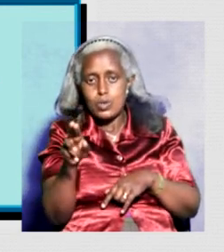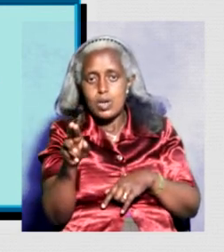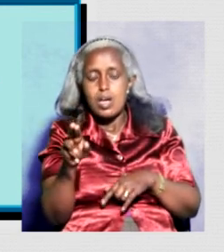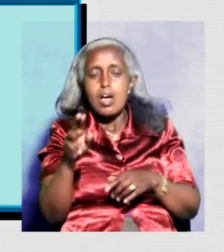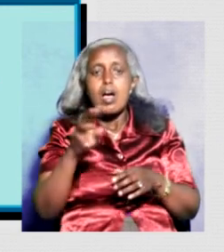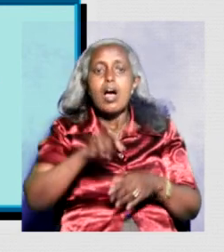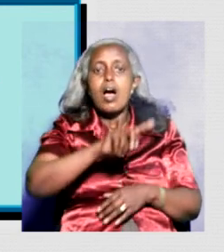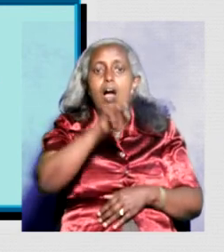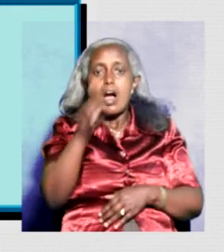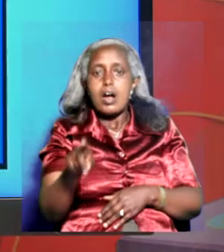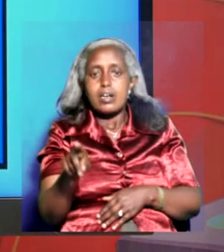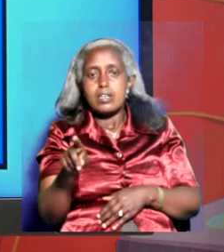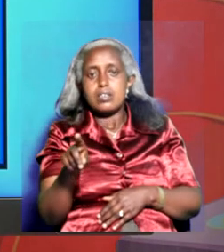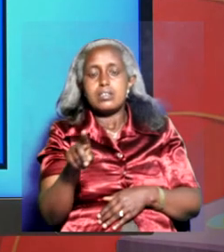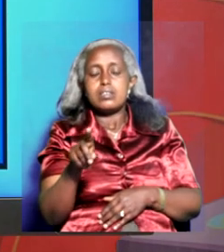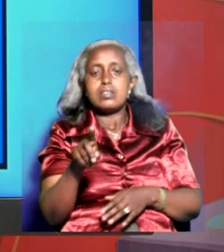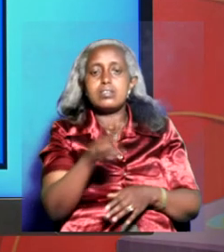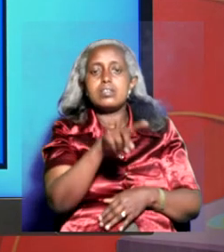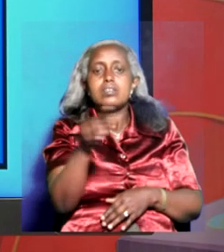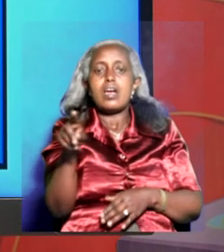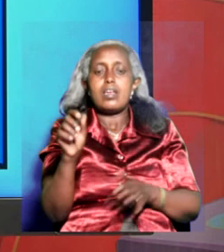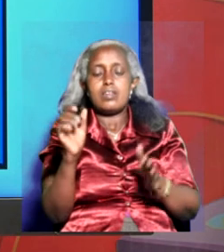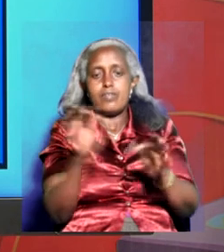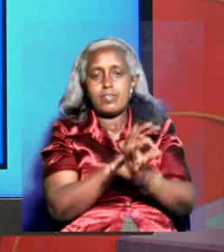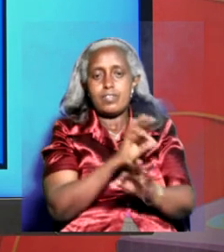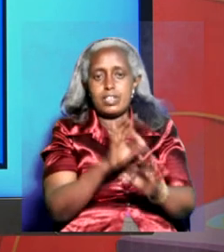arc sine function.